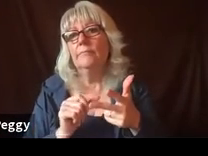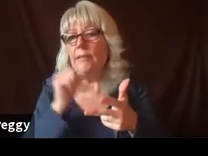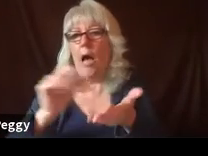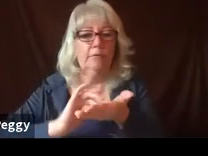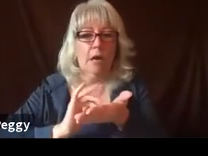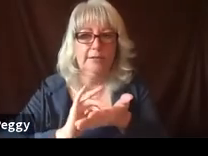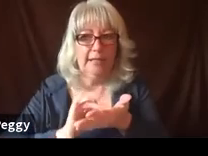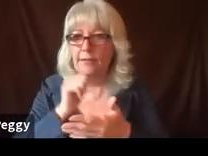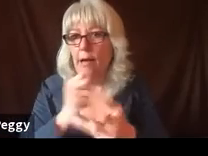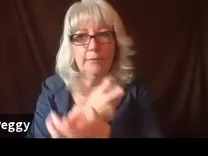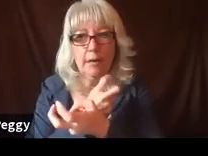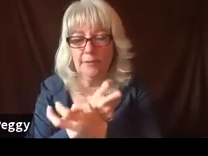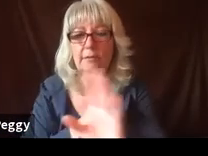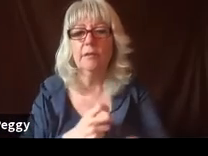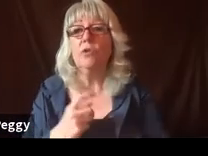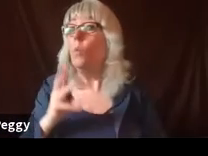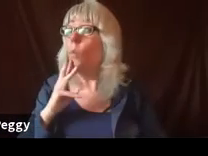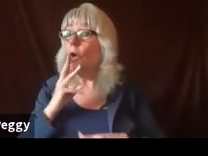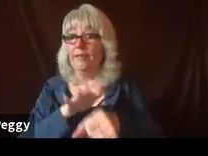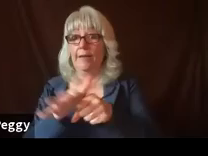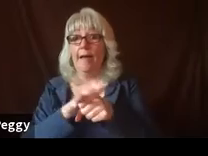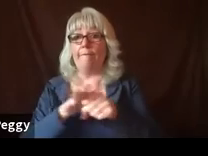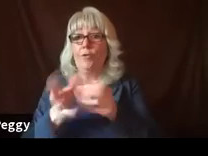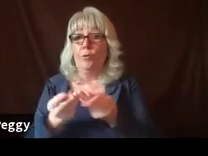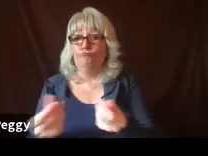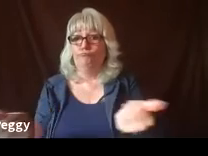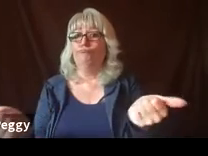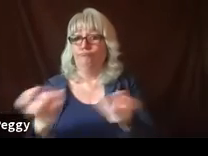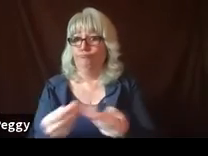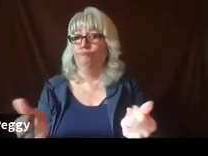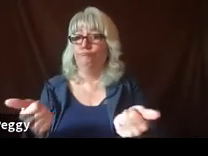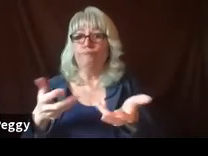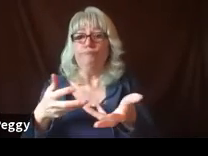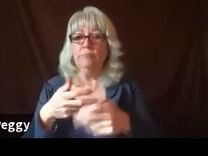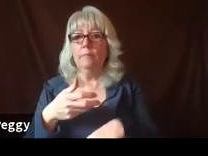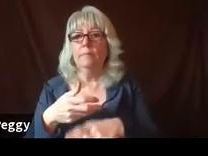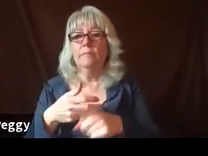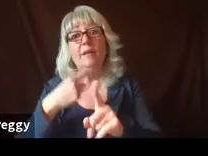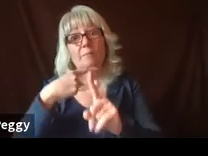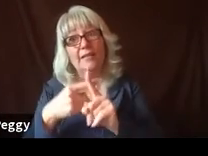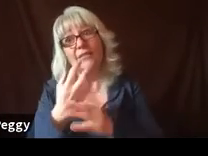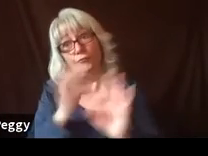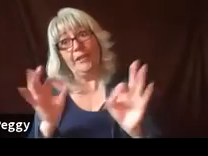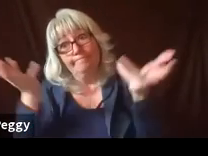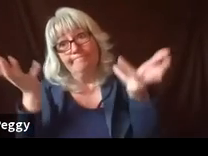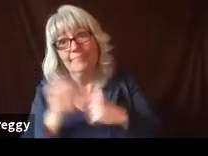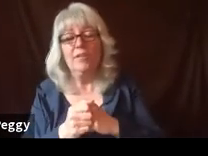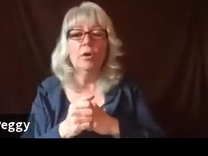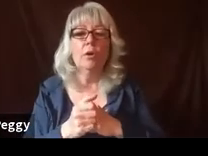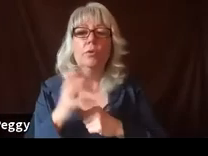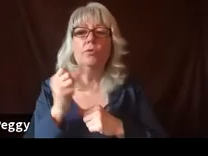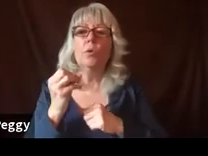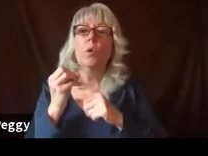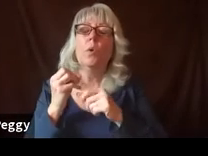the solvent is water, which is great. It's non-toxic, it's free, pretty much. So you're gonna break down